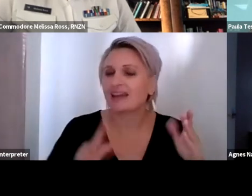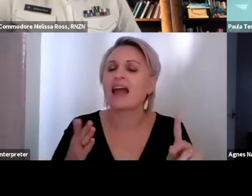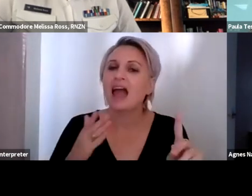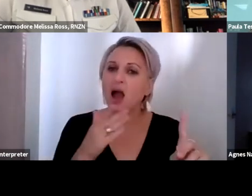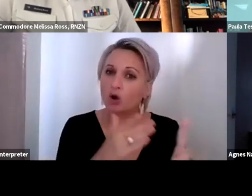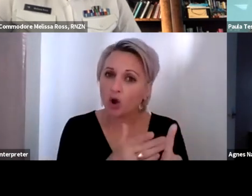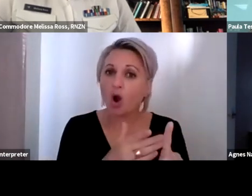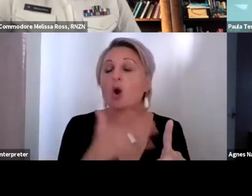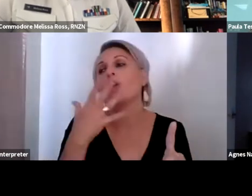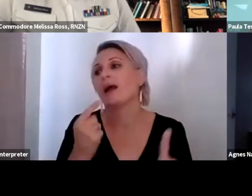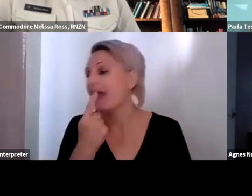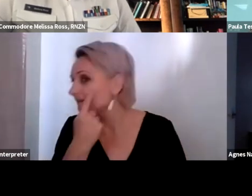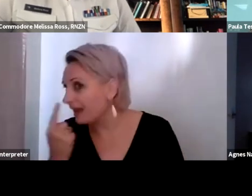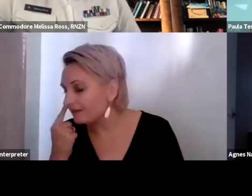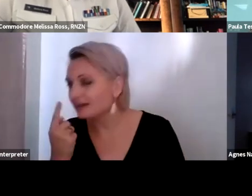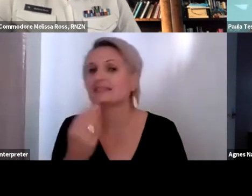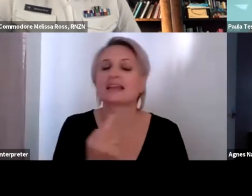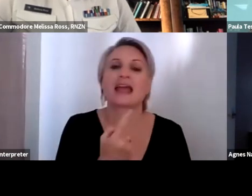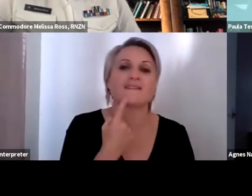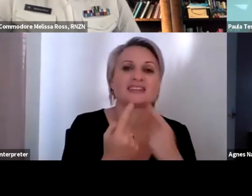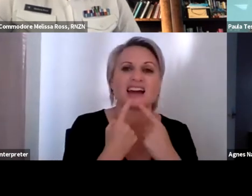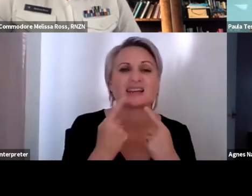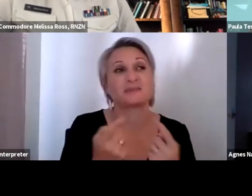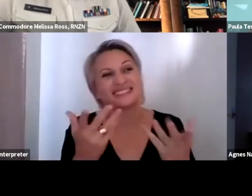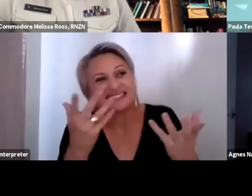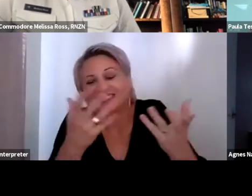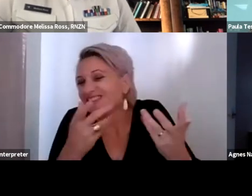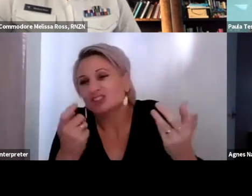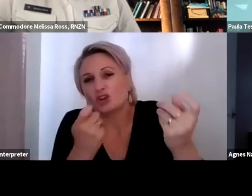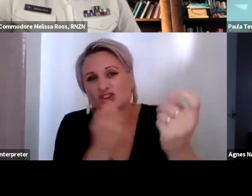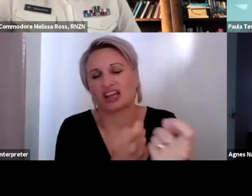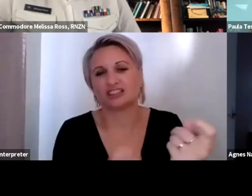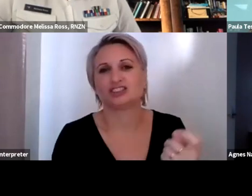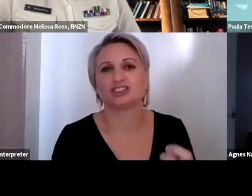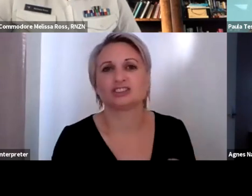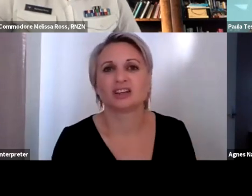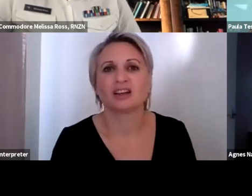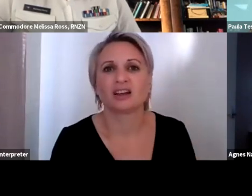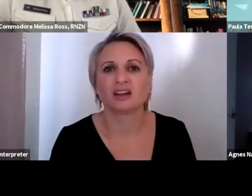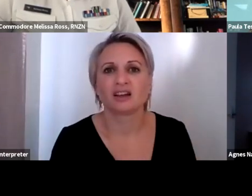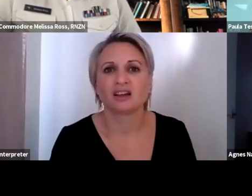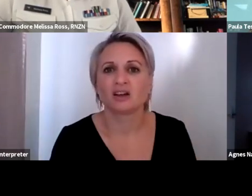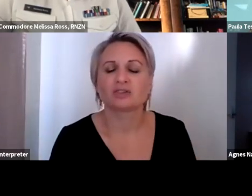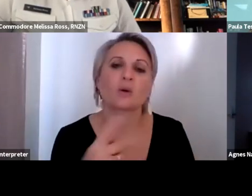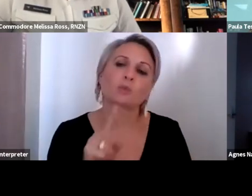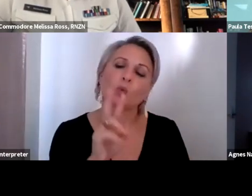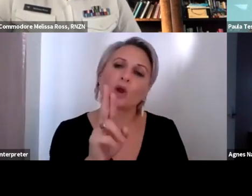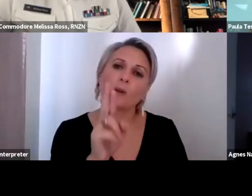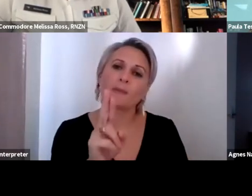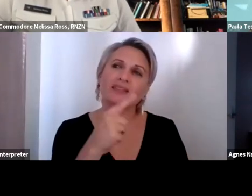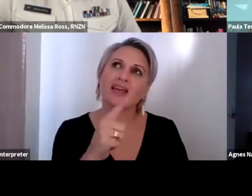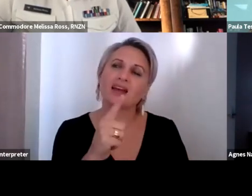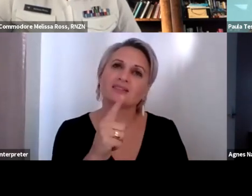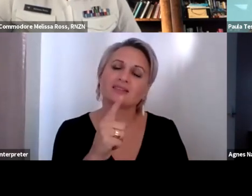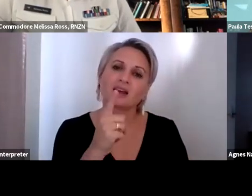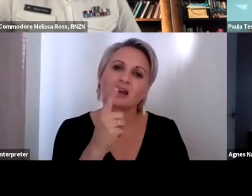and there is data, there is still not change. And so we're hoping that these kind of short things are a campaign that will at least